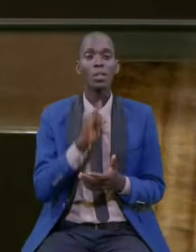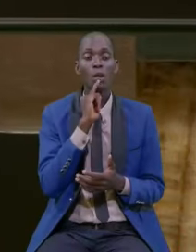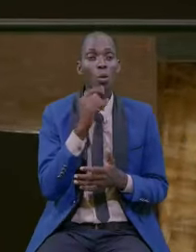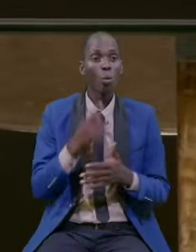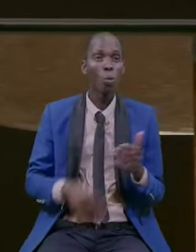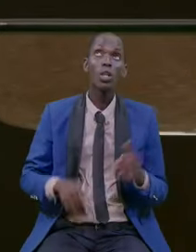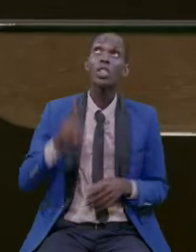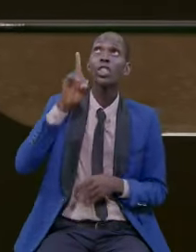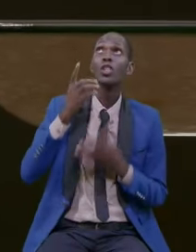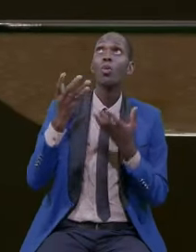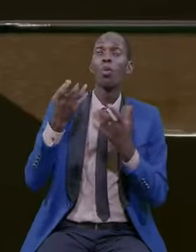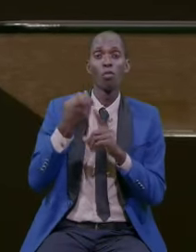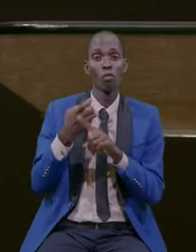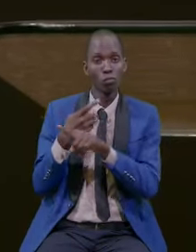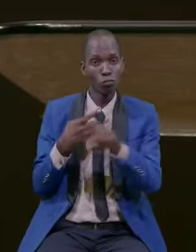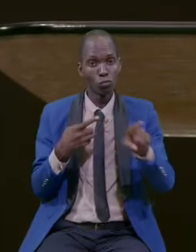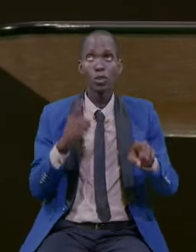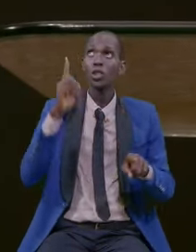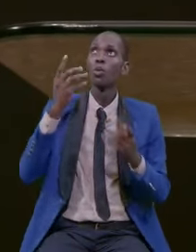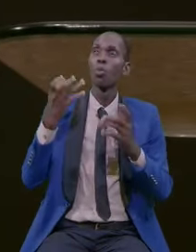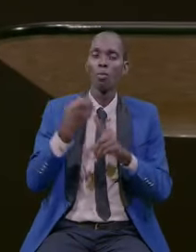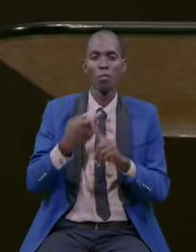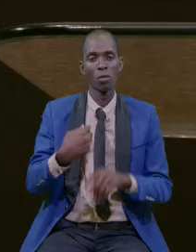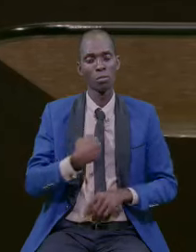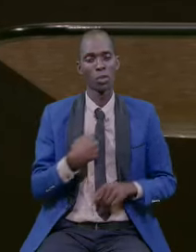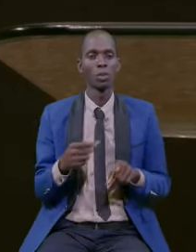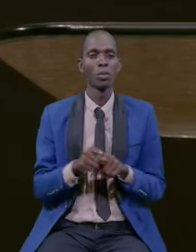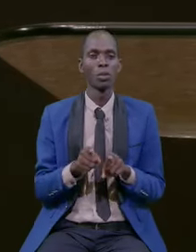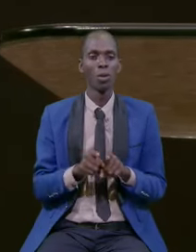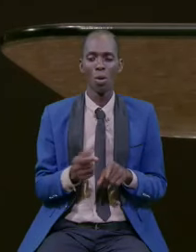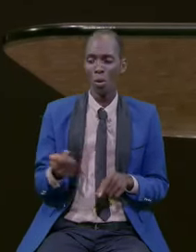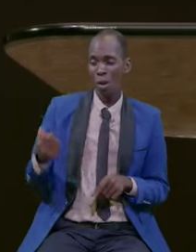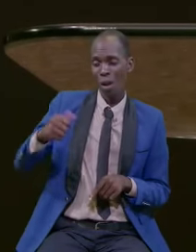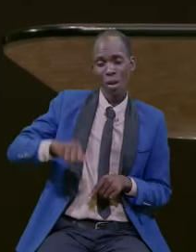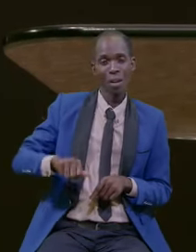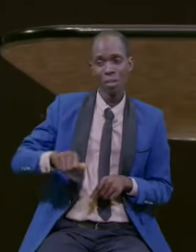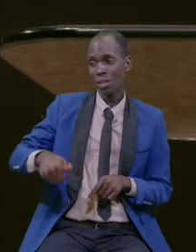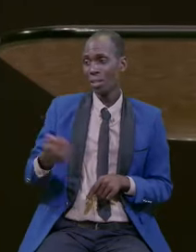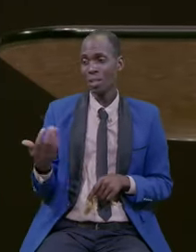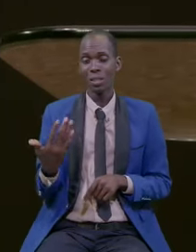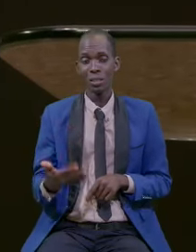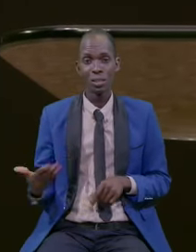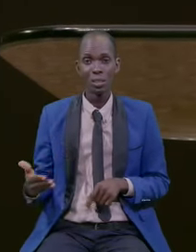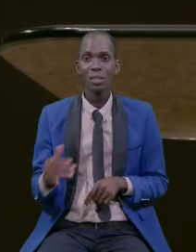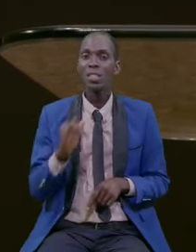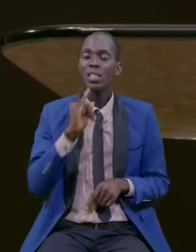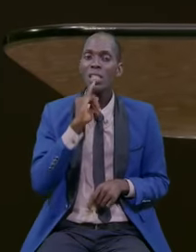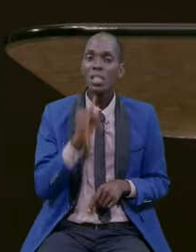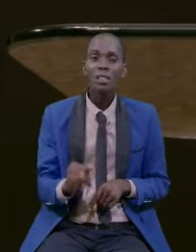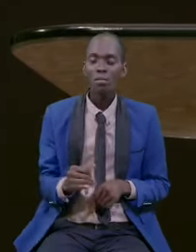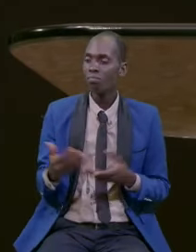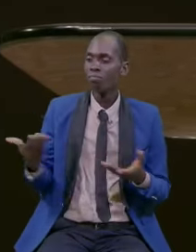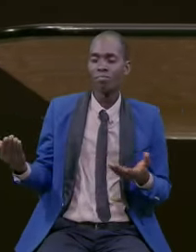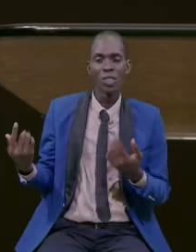and that is what he wants of me. Any other thing is the path of